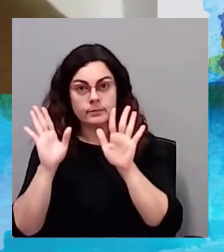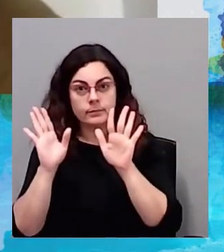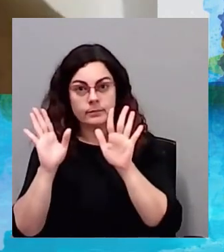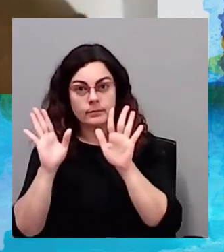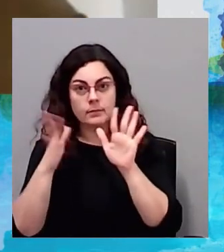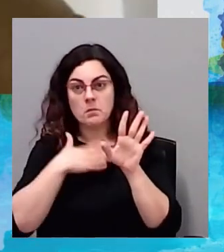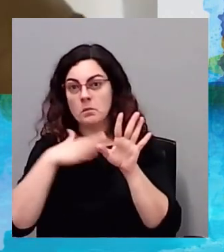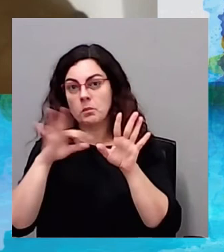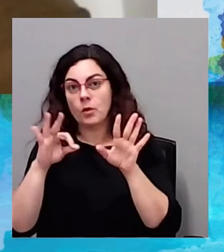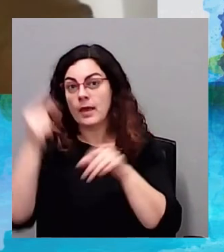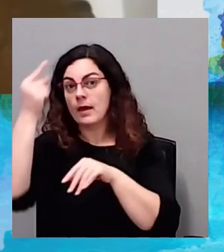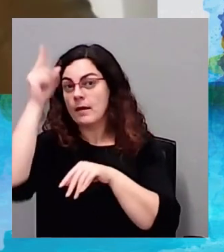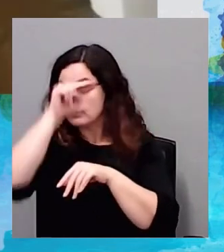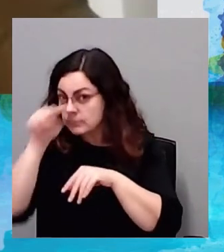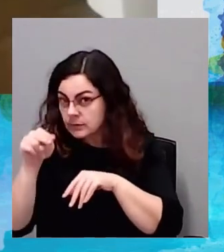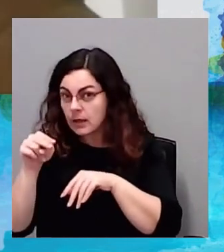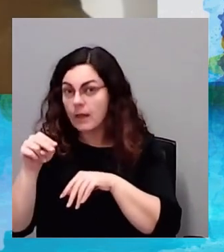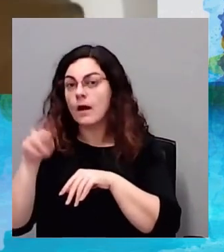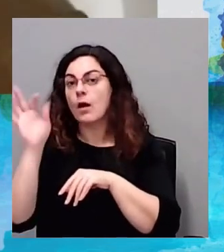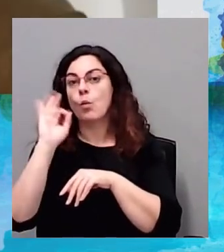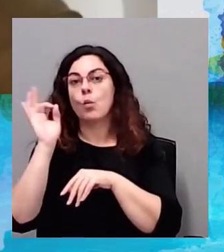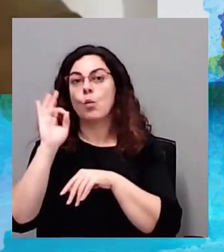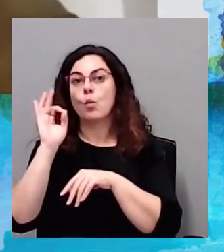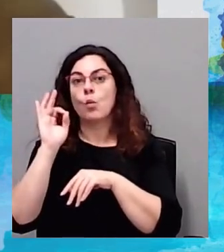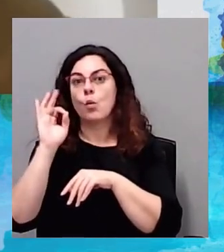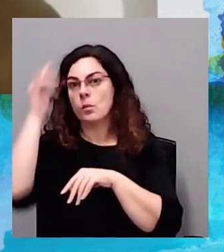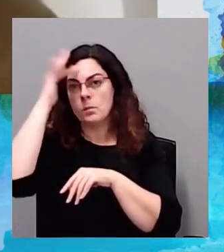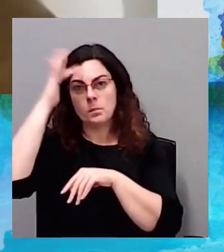woman, but it also could be